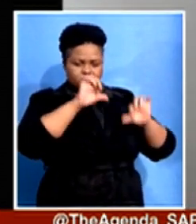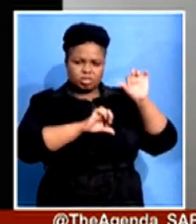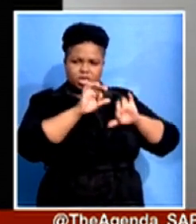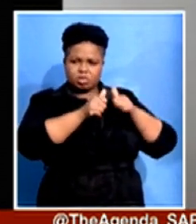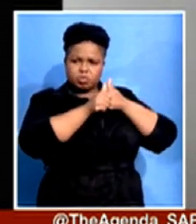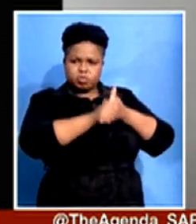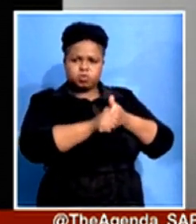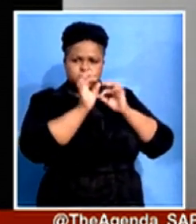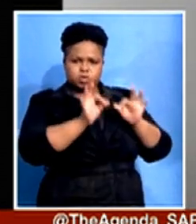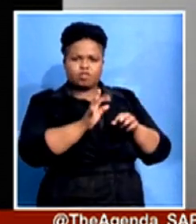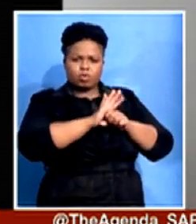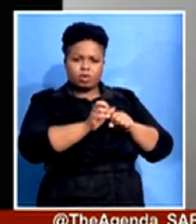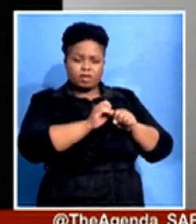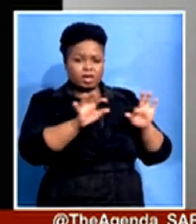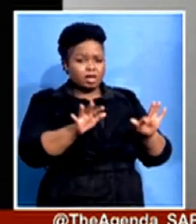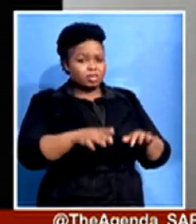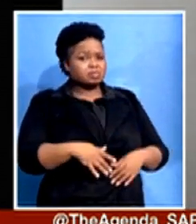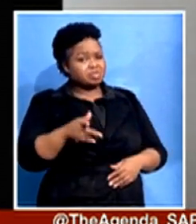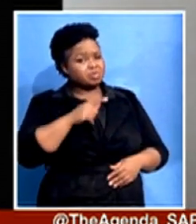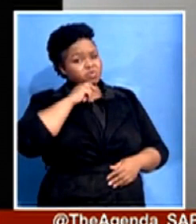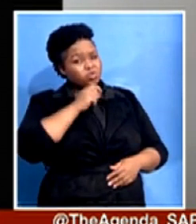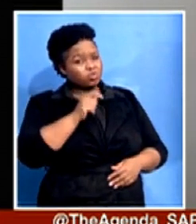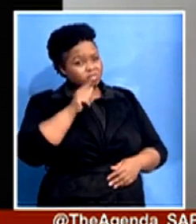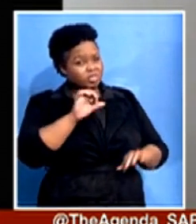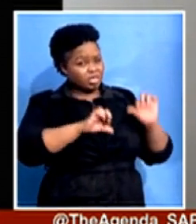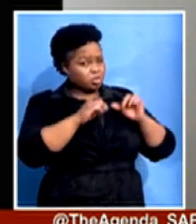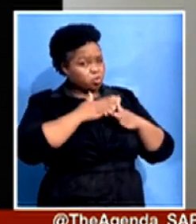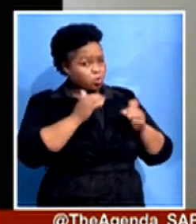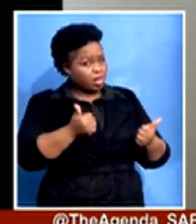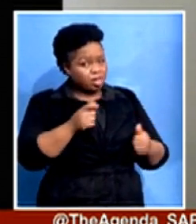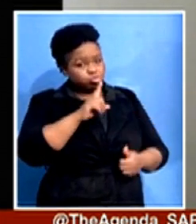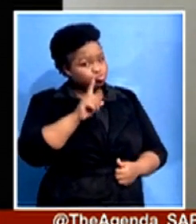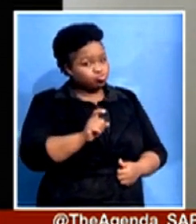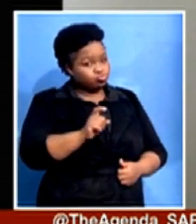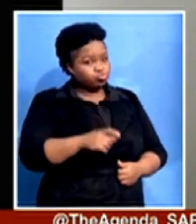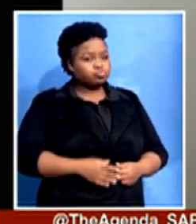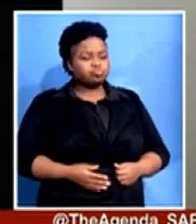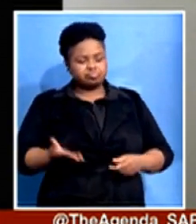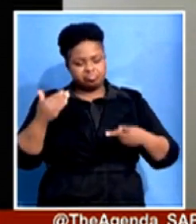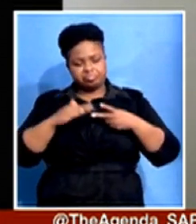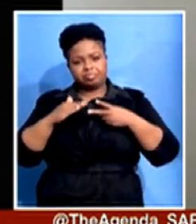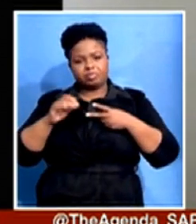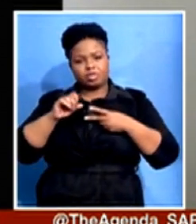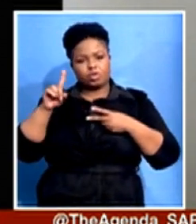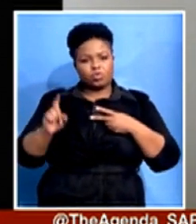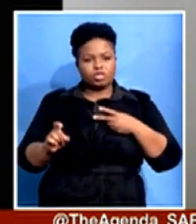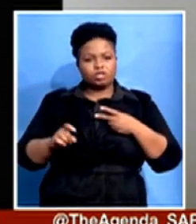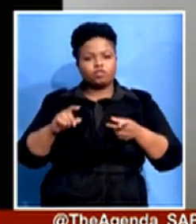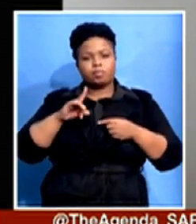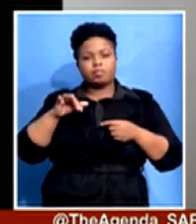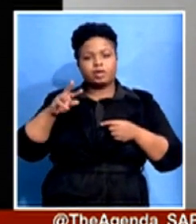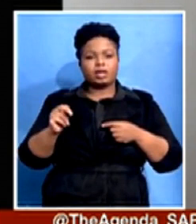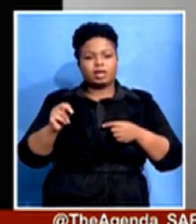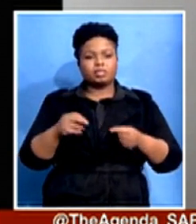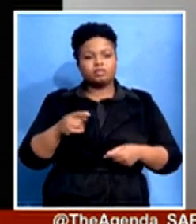whether science did work. And then the follow-on question, also from Brian Sokutu at The Citizen, is directed to